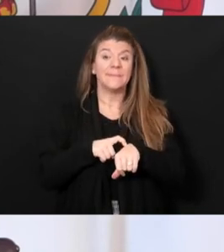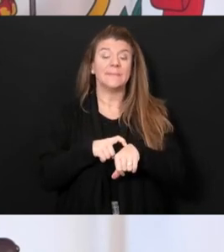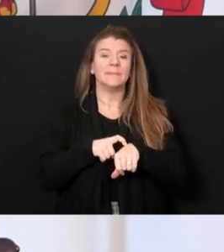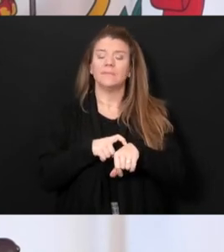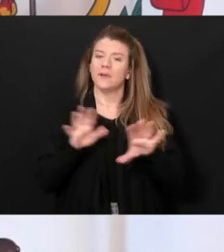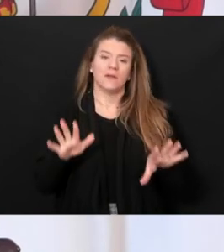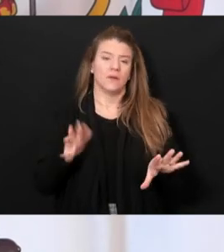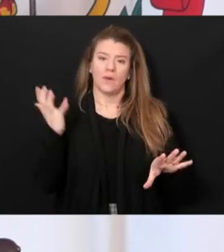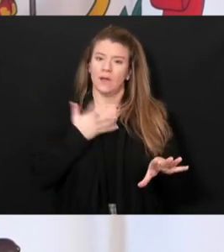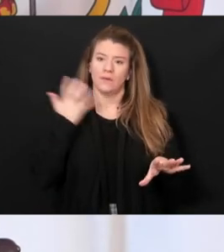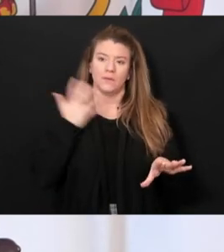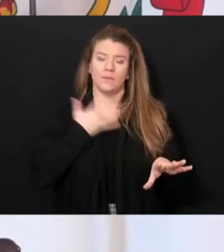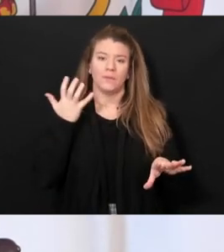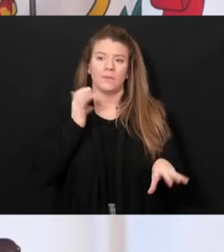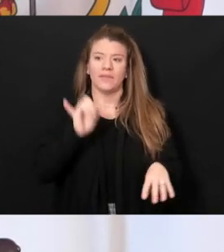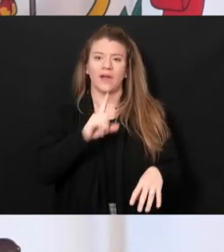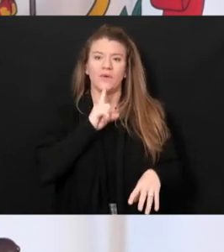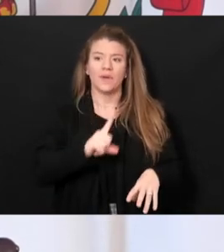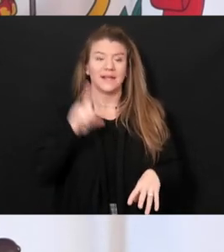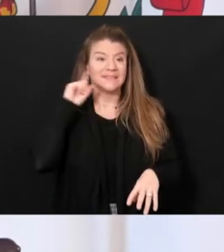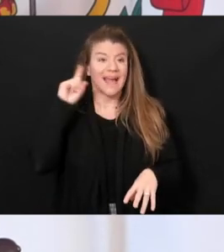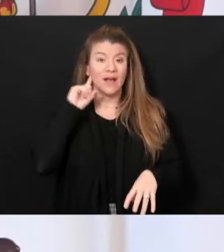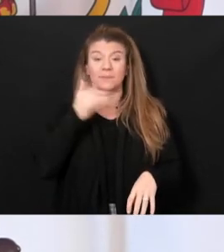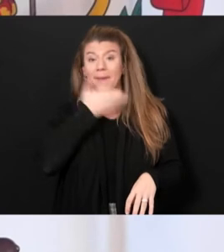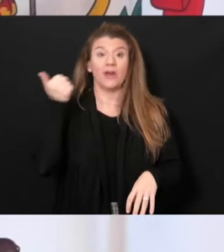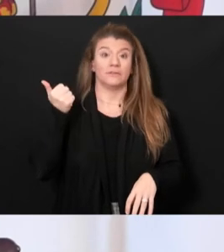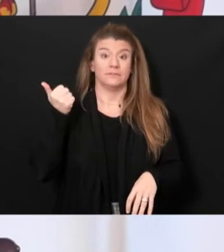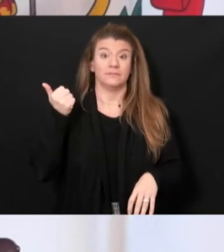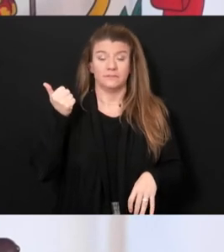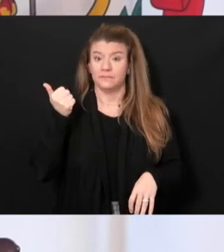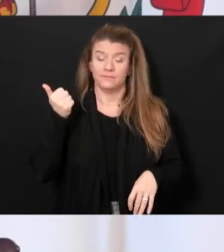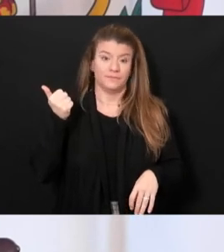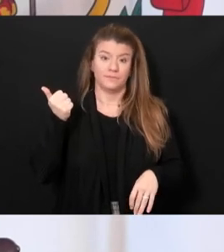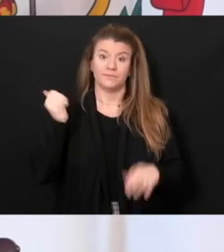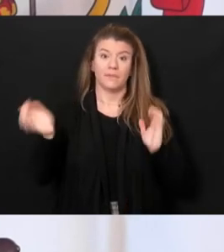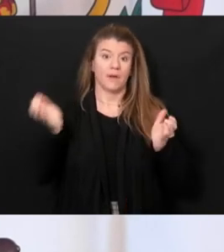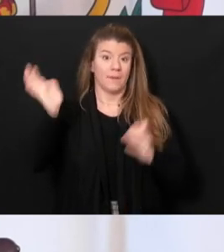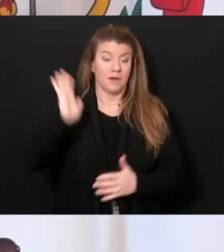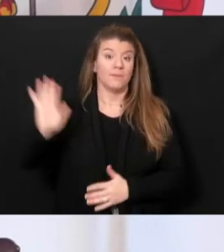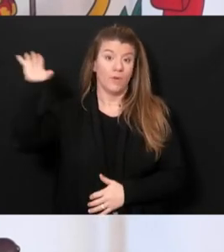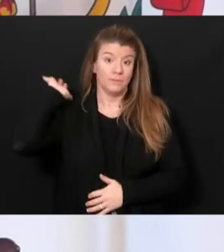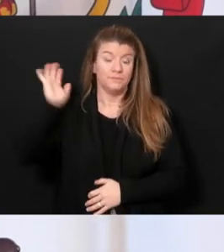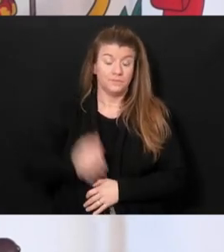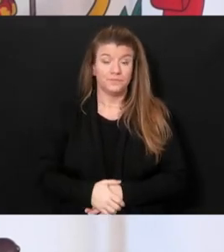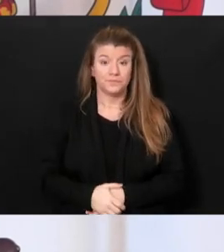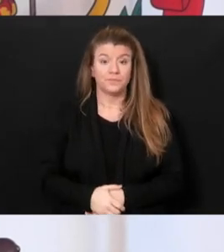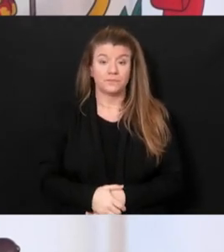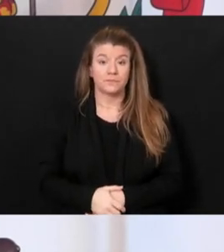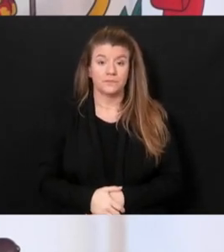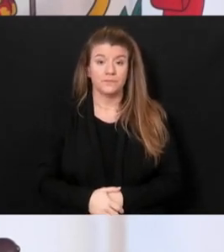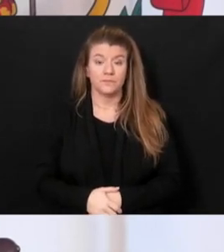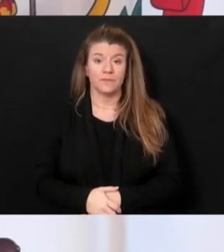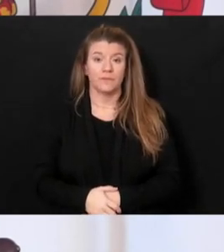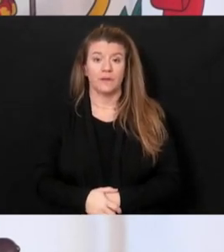boy, that sounds one heck of a lot better to me. You know, our